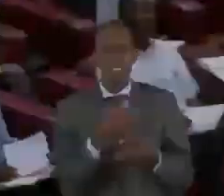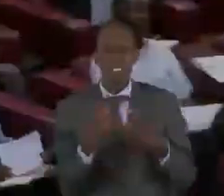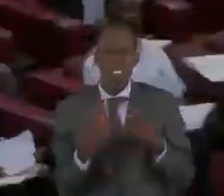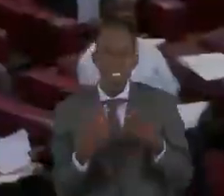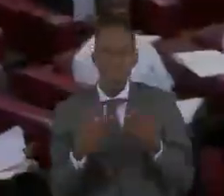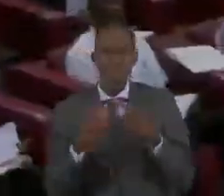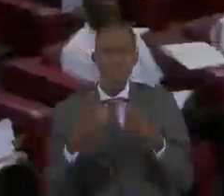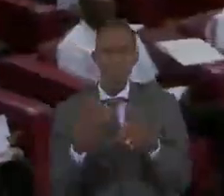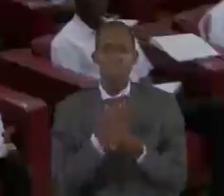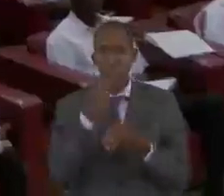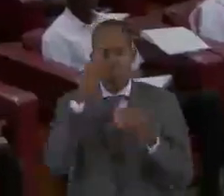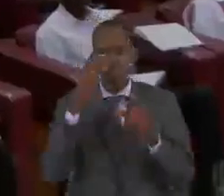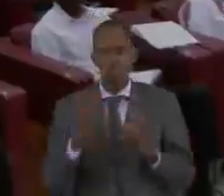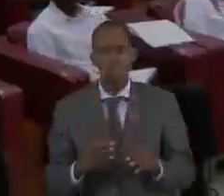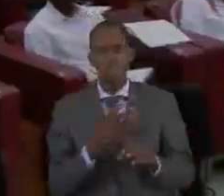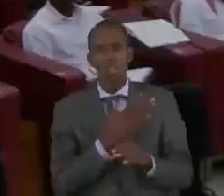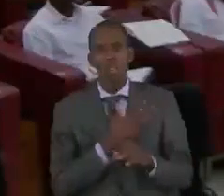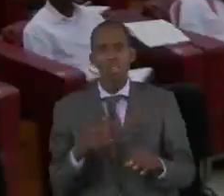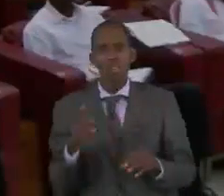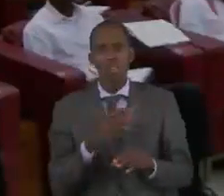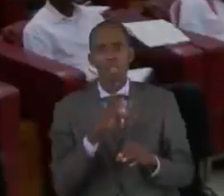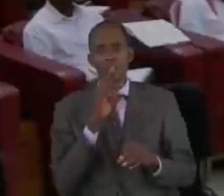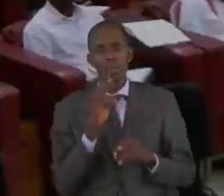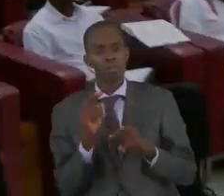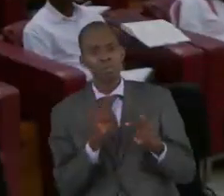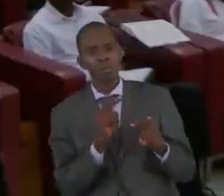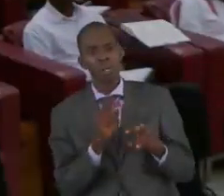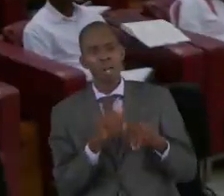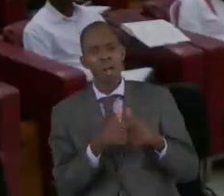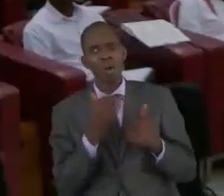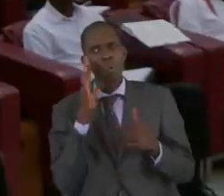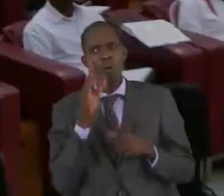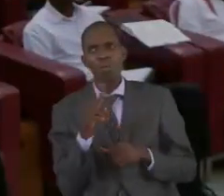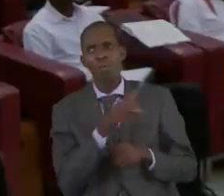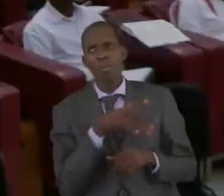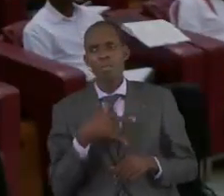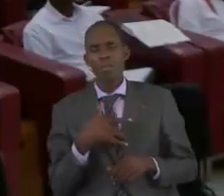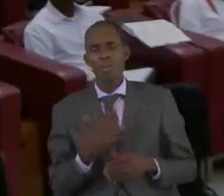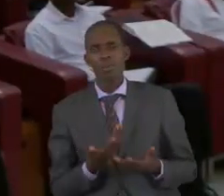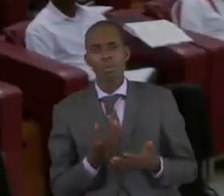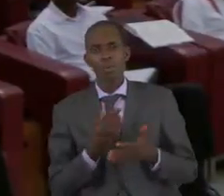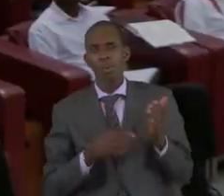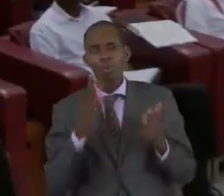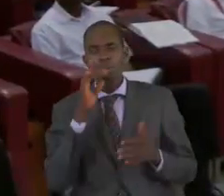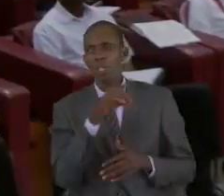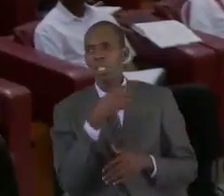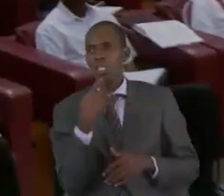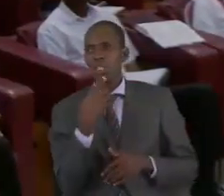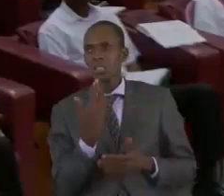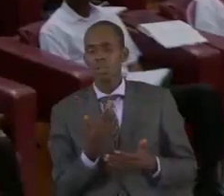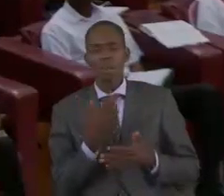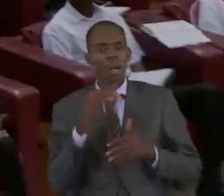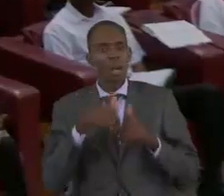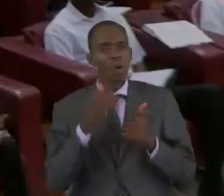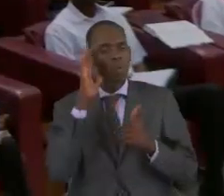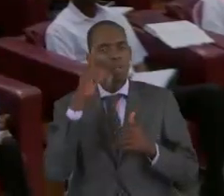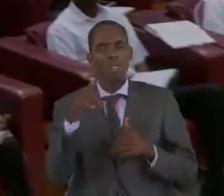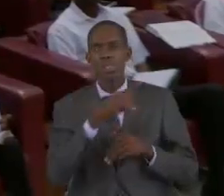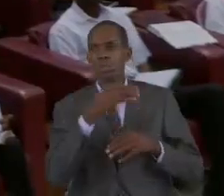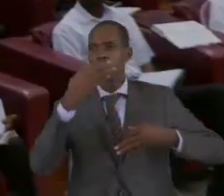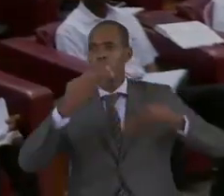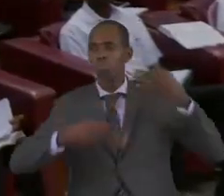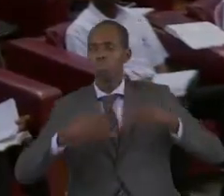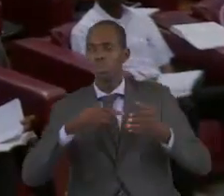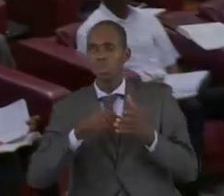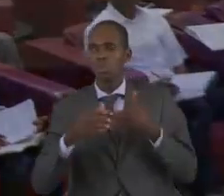a decision and then they're looking at, how do they feel? What do they think? How will they judge this? How will